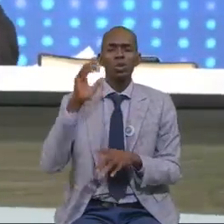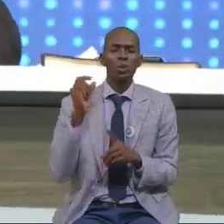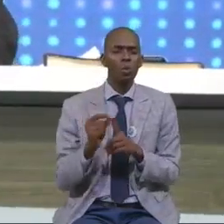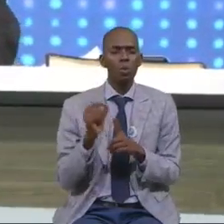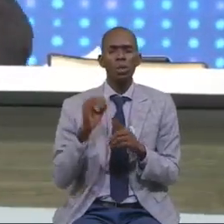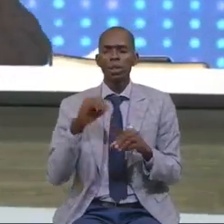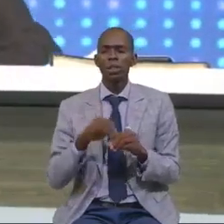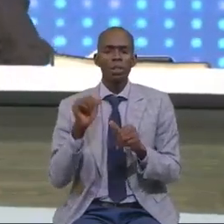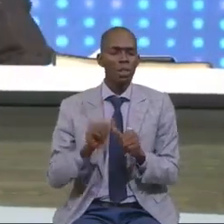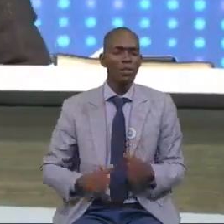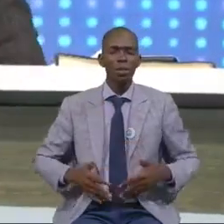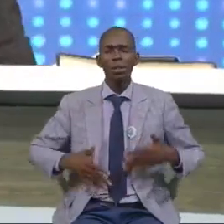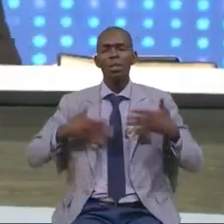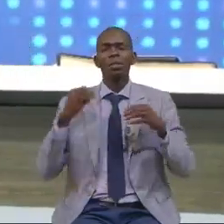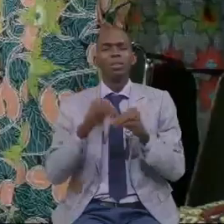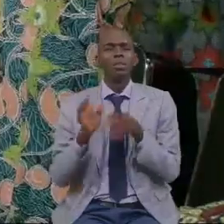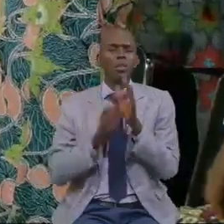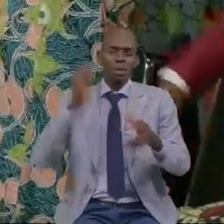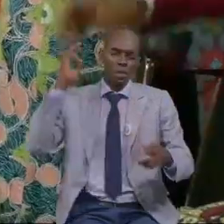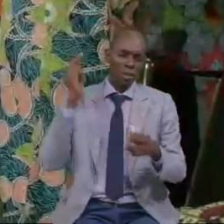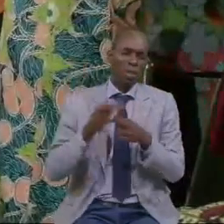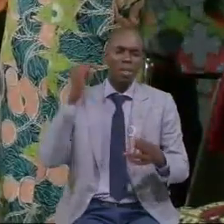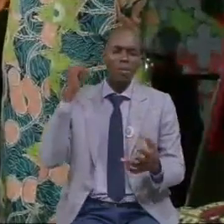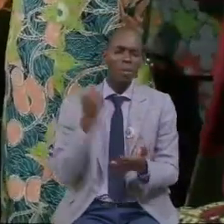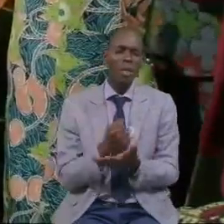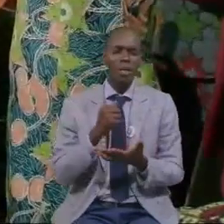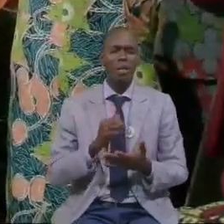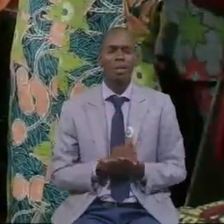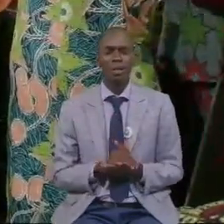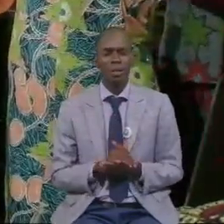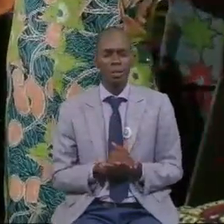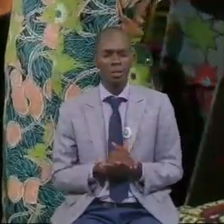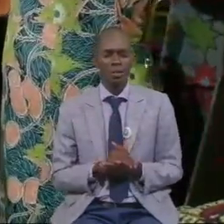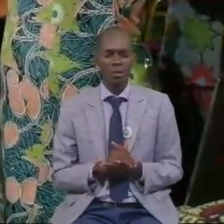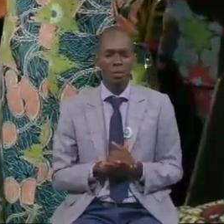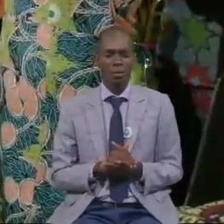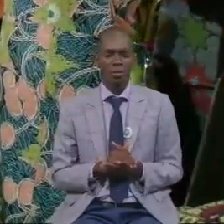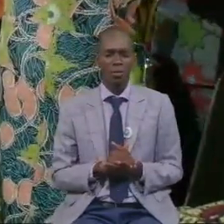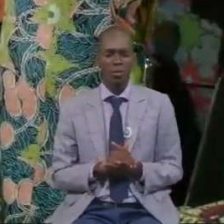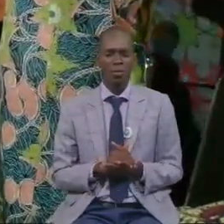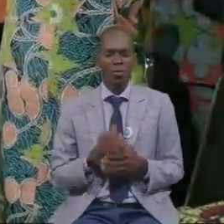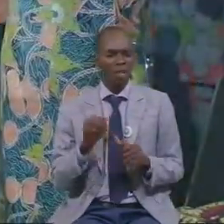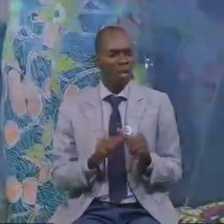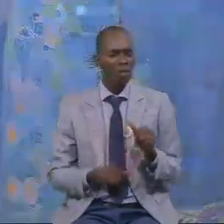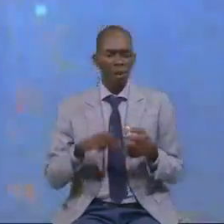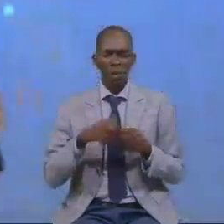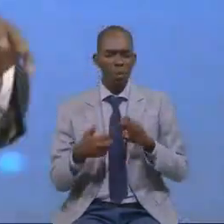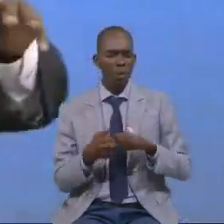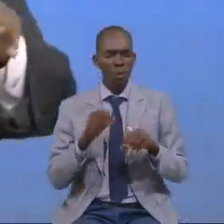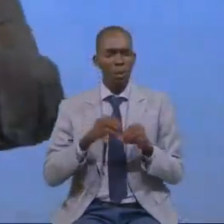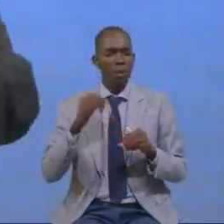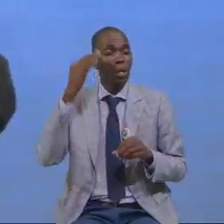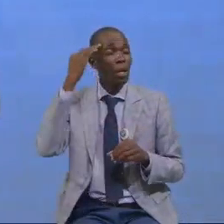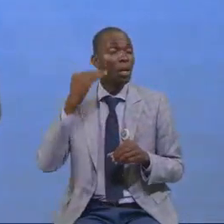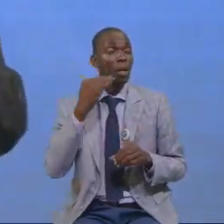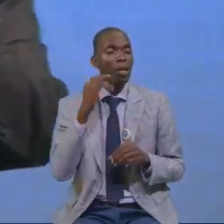every life in Jesus' name. Any problem in the head, Lord,